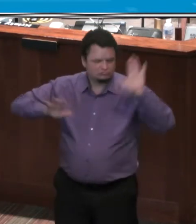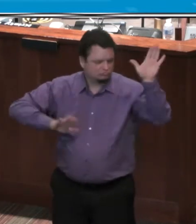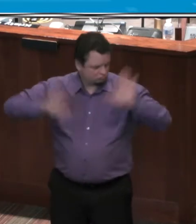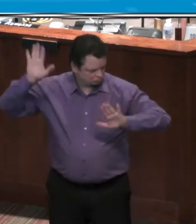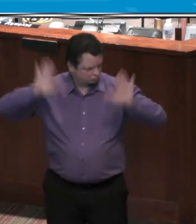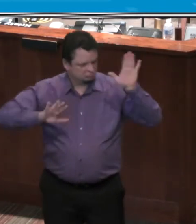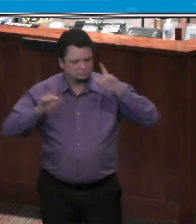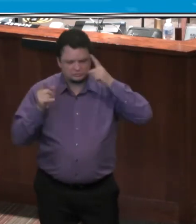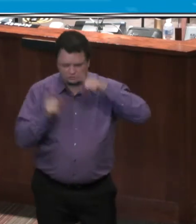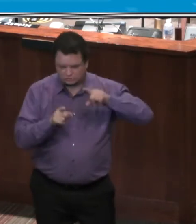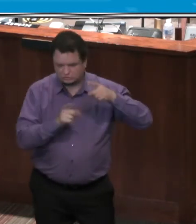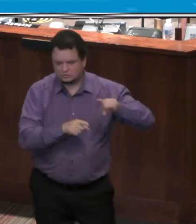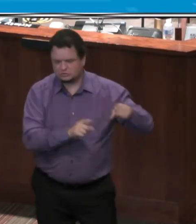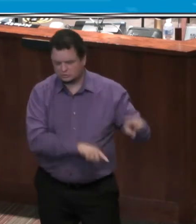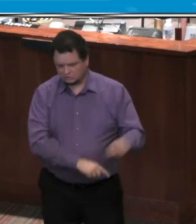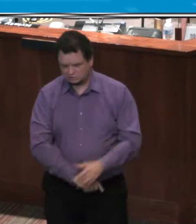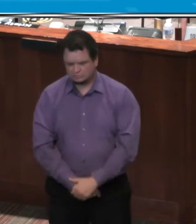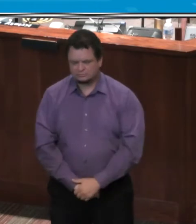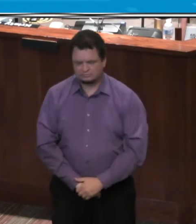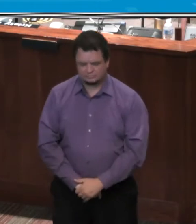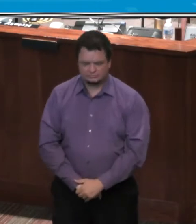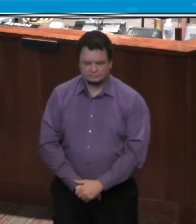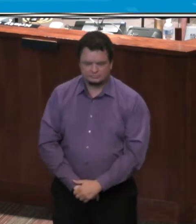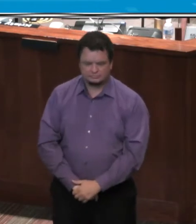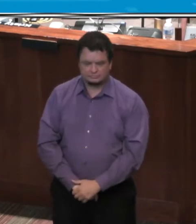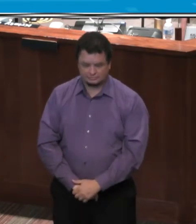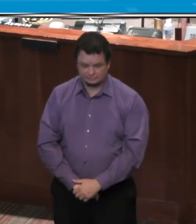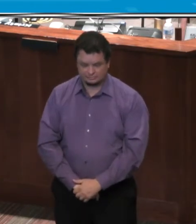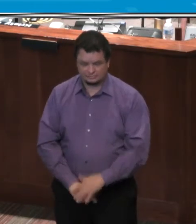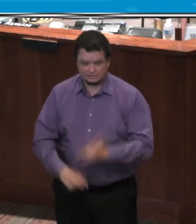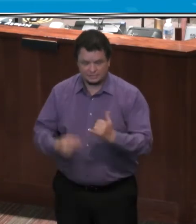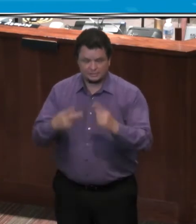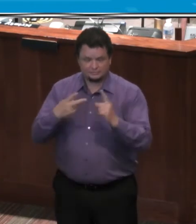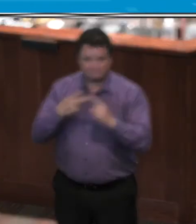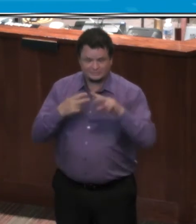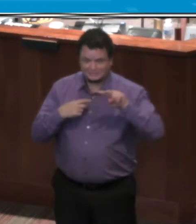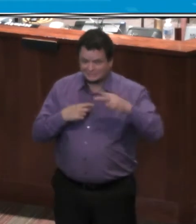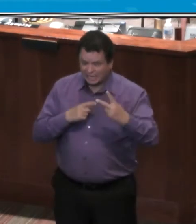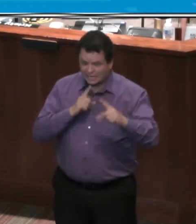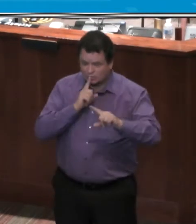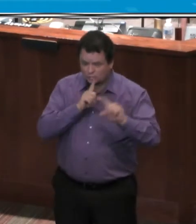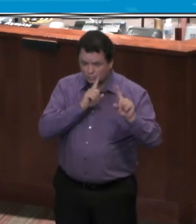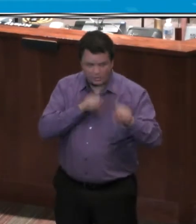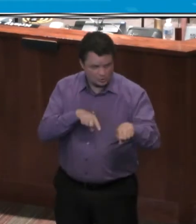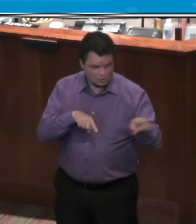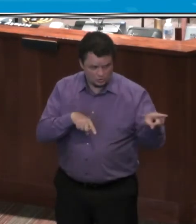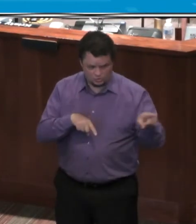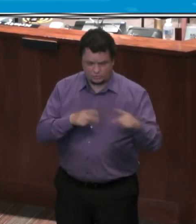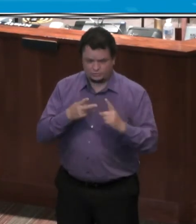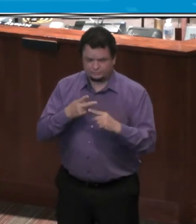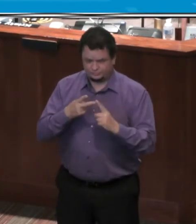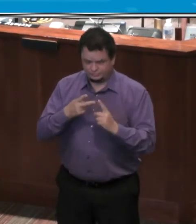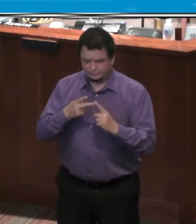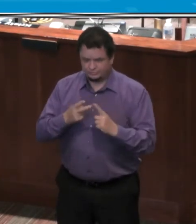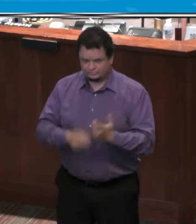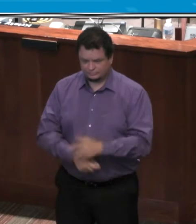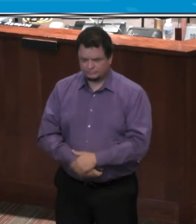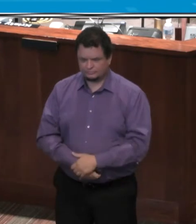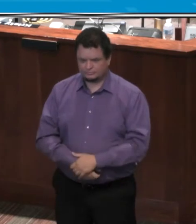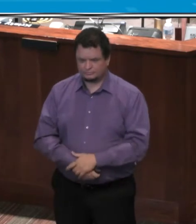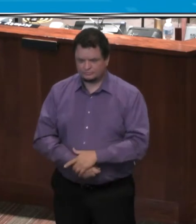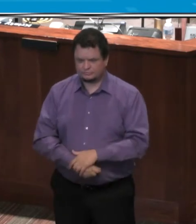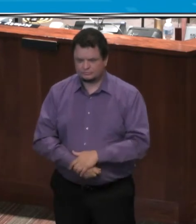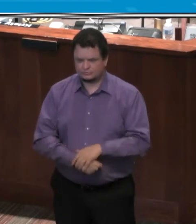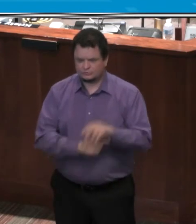All right. Now you have a second report for us, Nikki? Yes. Okay. Okay, so in your